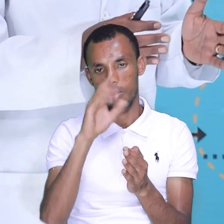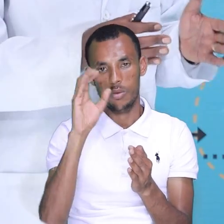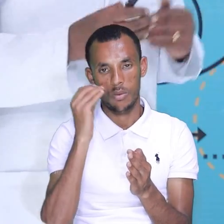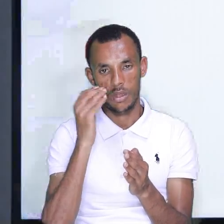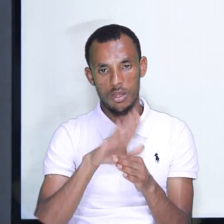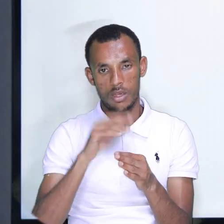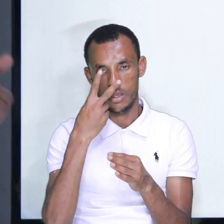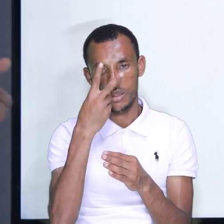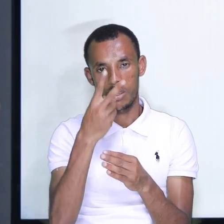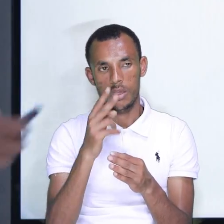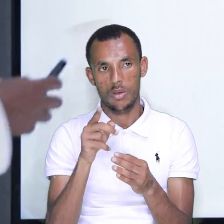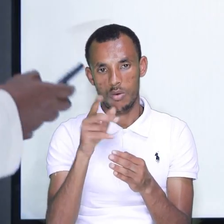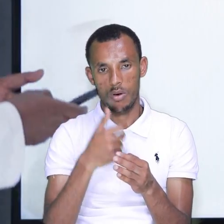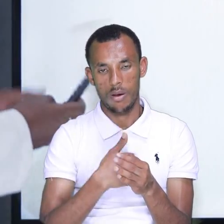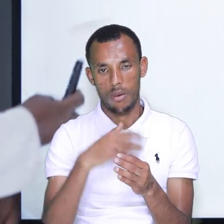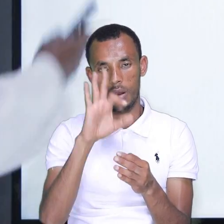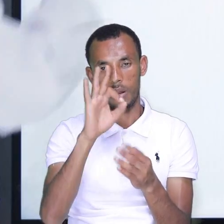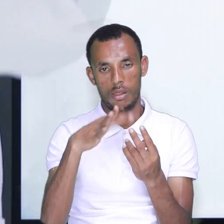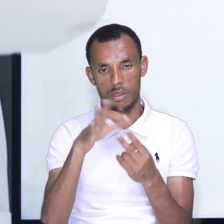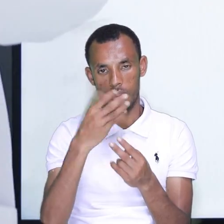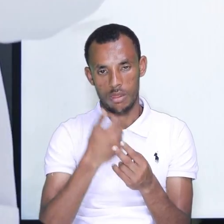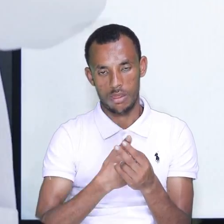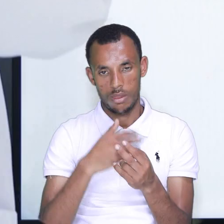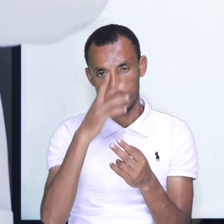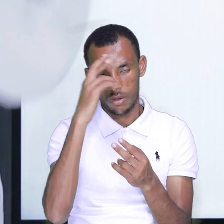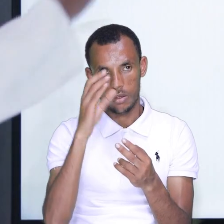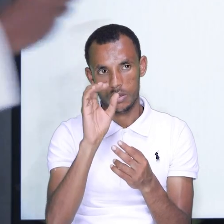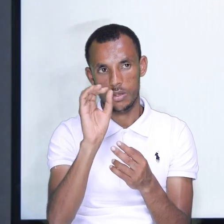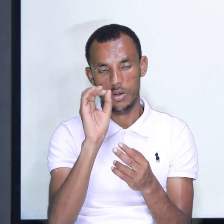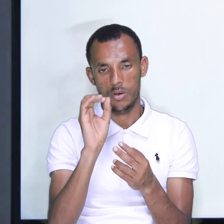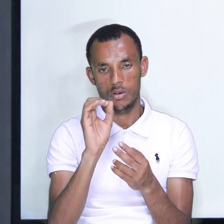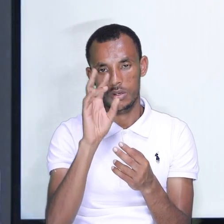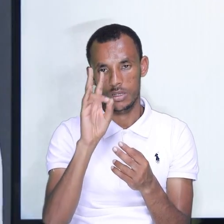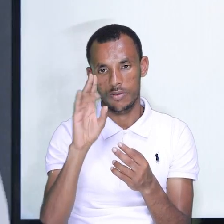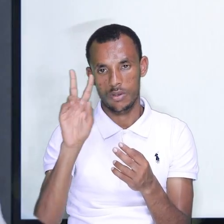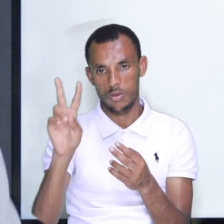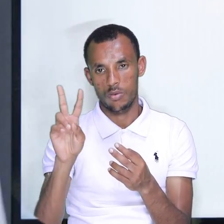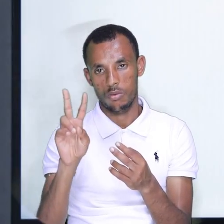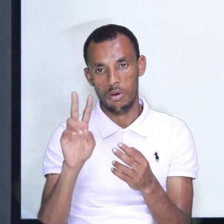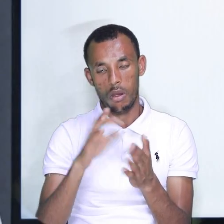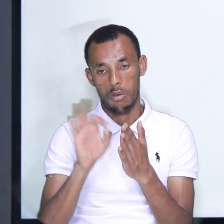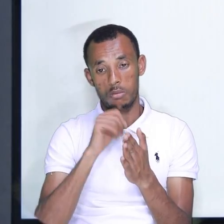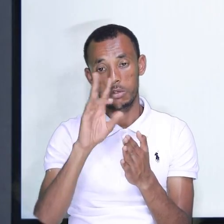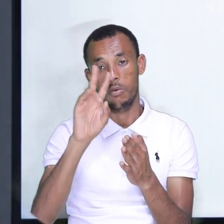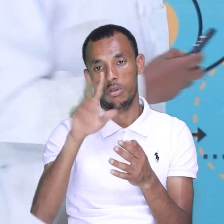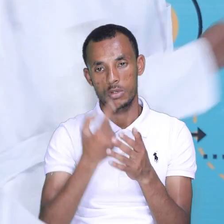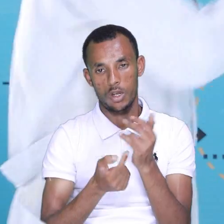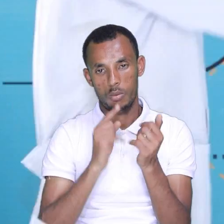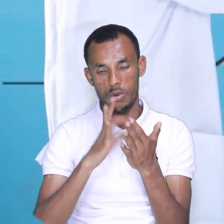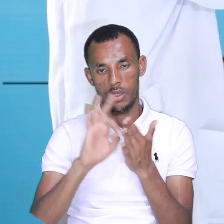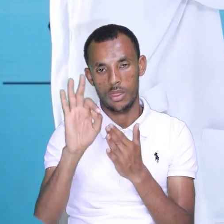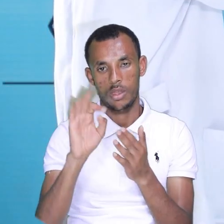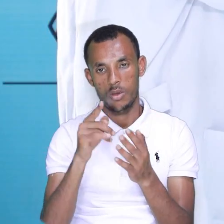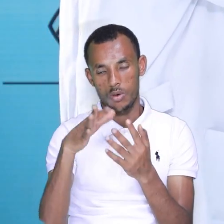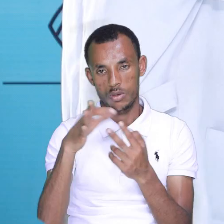place, you have 9 possible choices because 0 cannot be. 072, it is 72 what you mean. So you